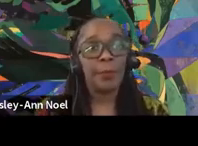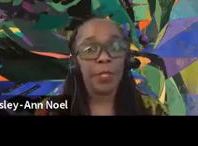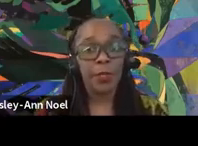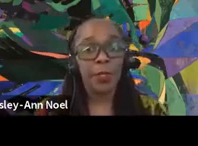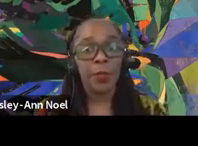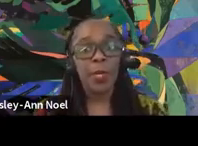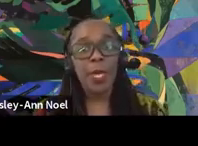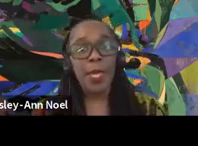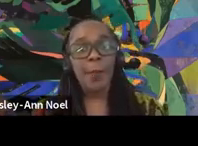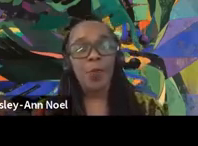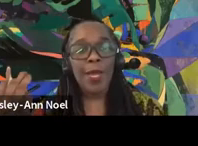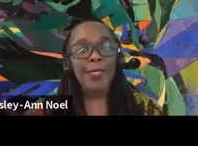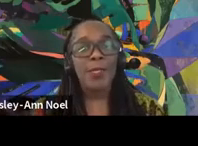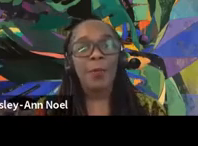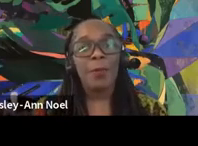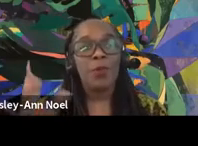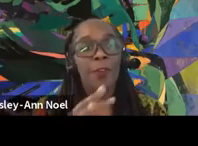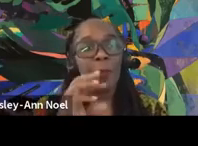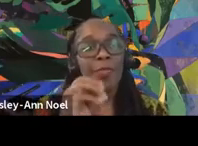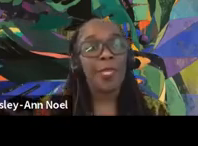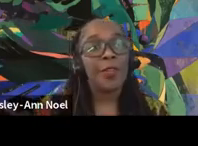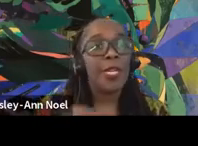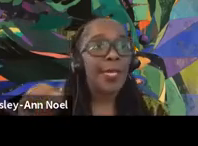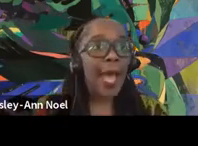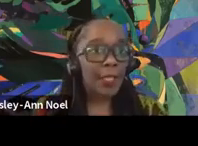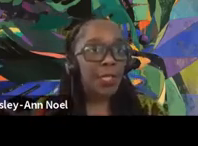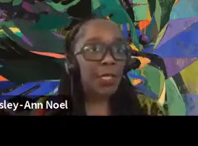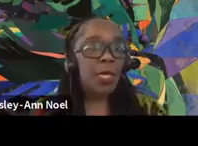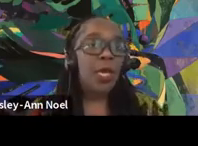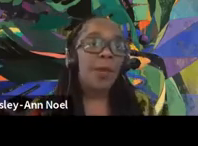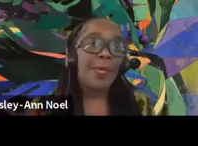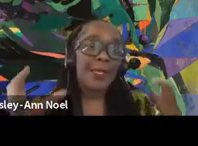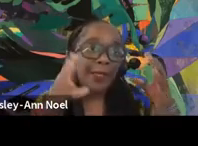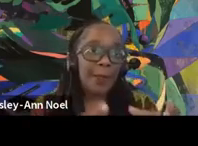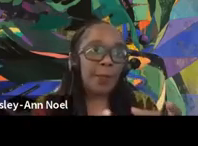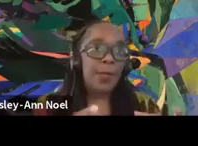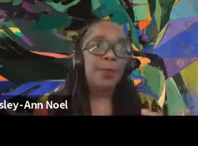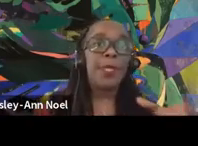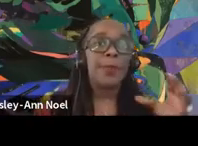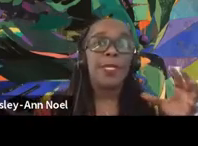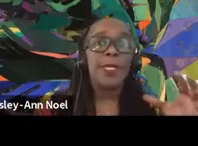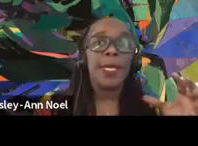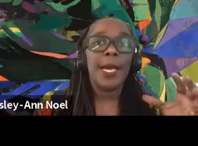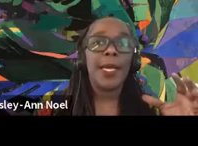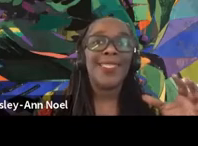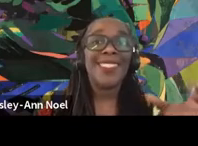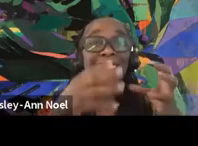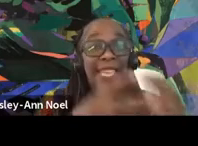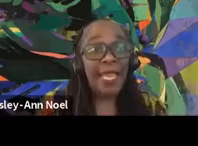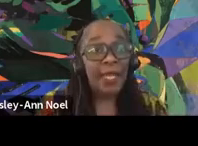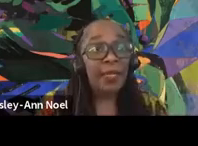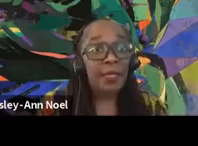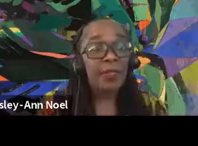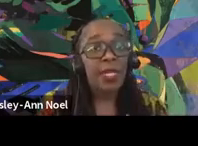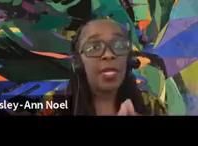Walter Mignolo. What is this when we move from theory to action? Because some people